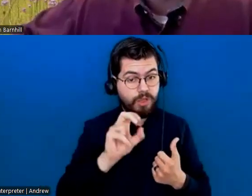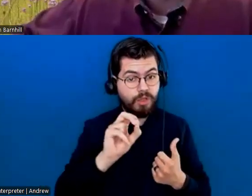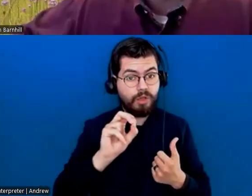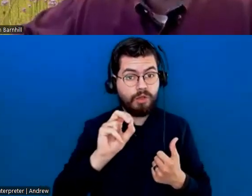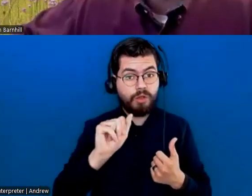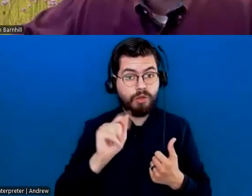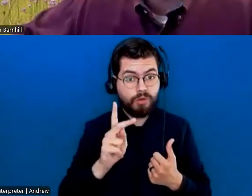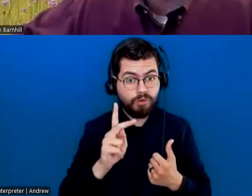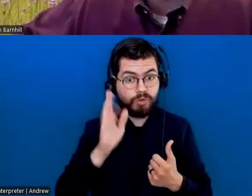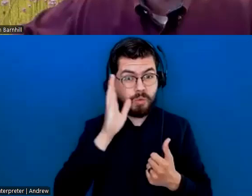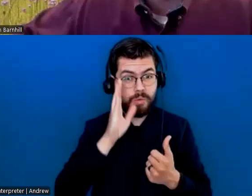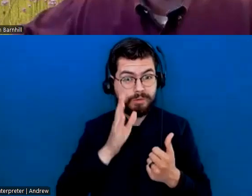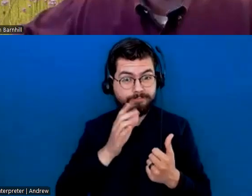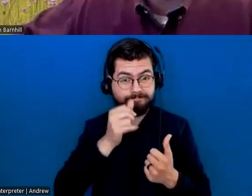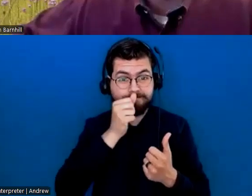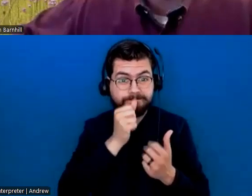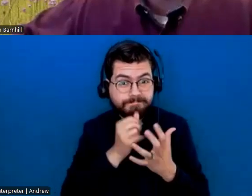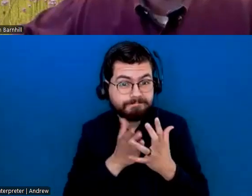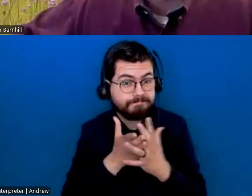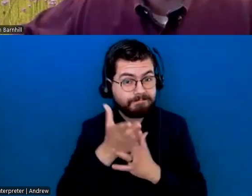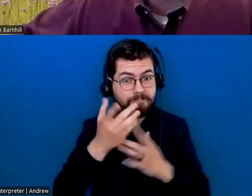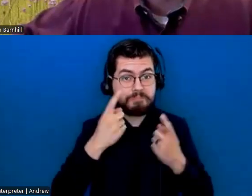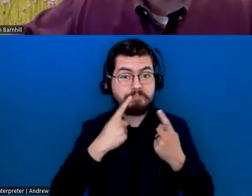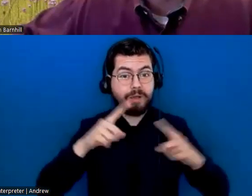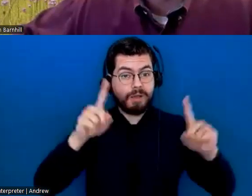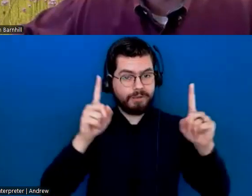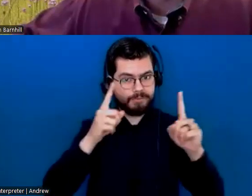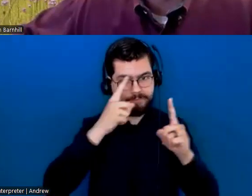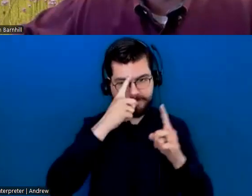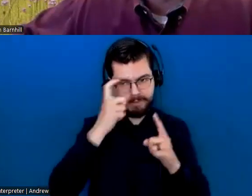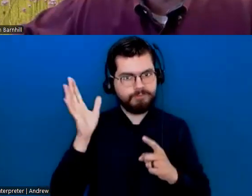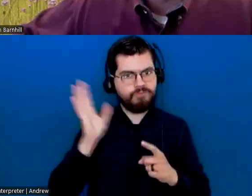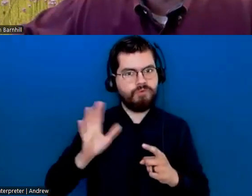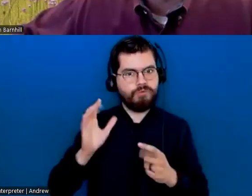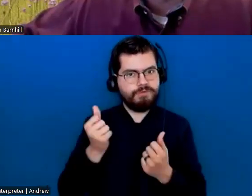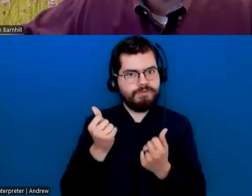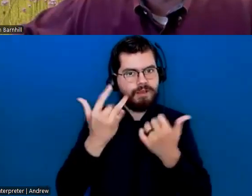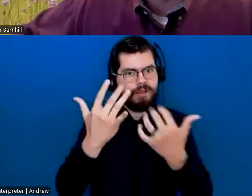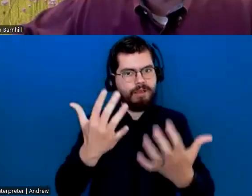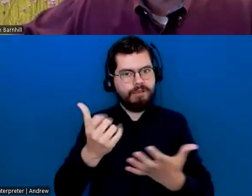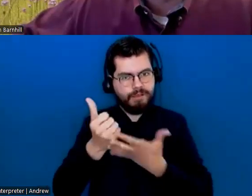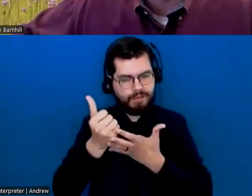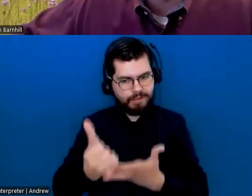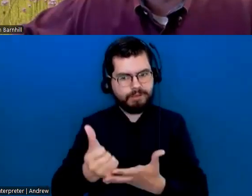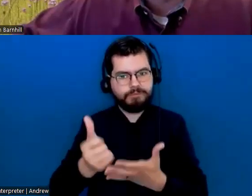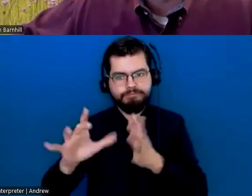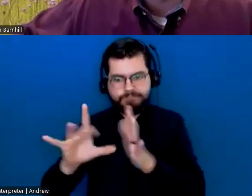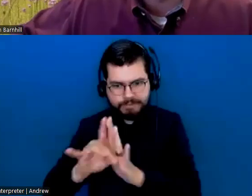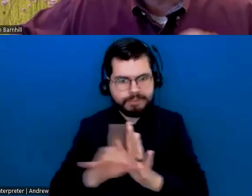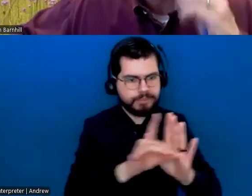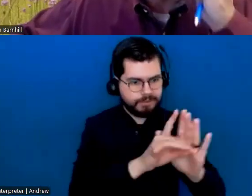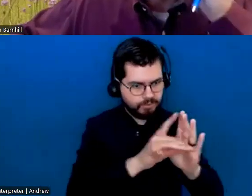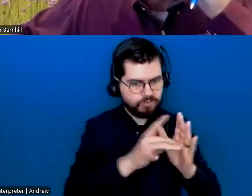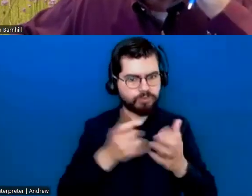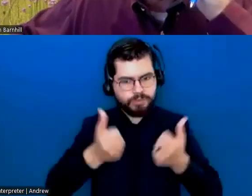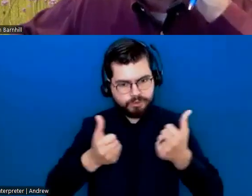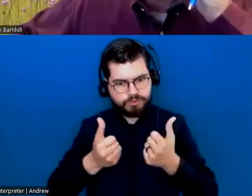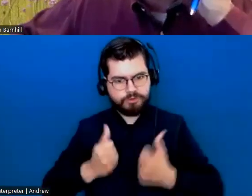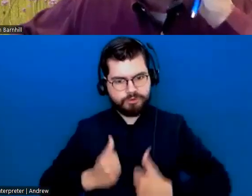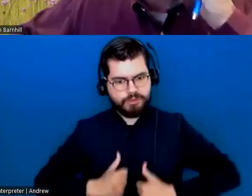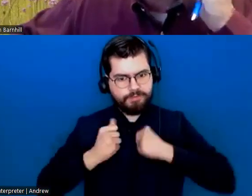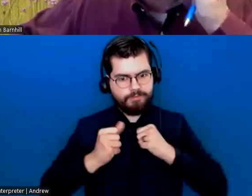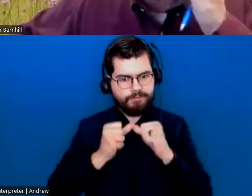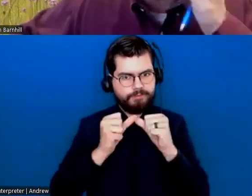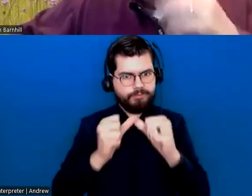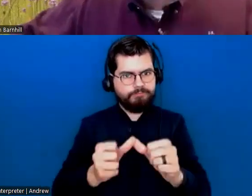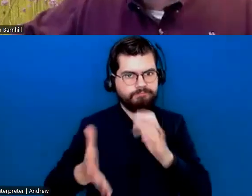make it, because the fire would have done that for us before. So it's just an interesting conundrum that we deal with.